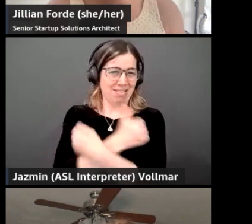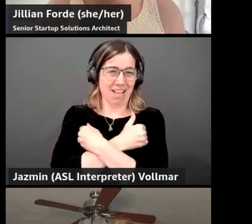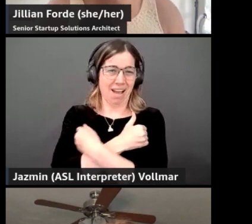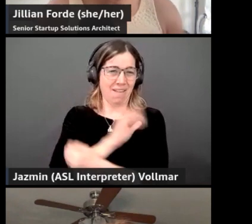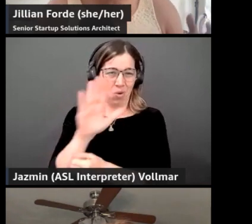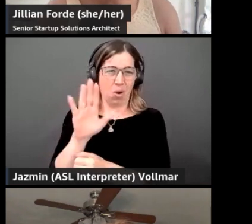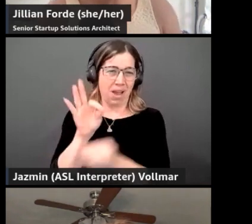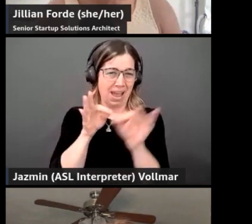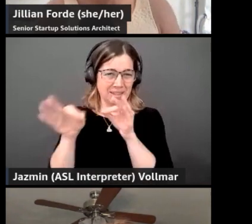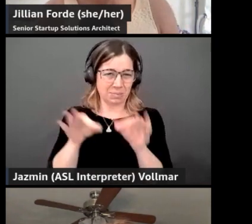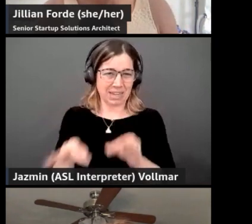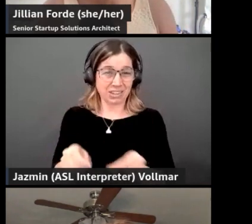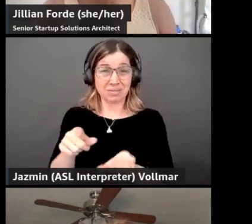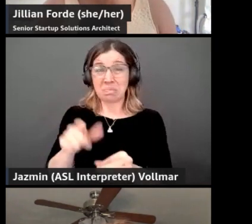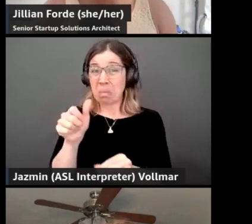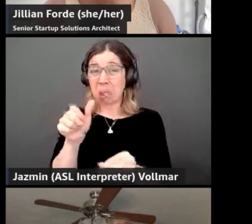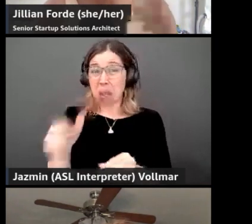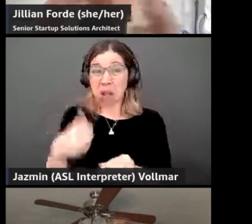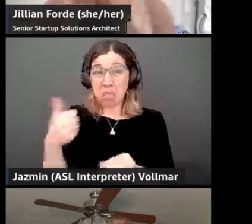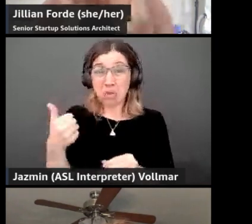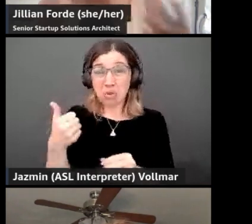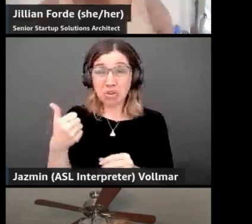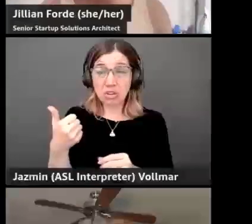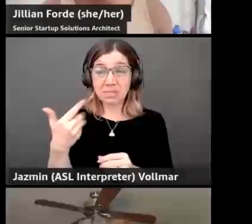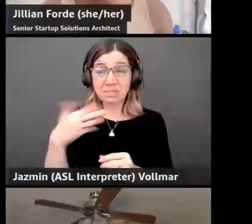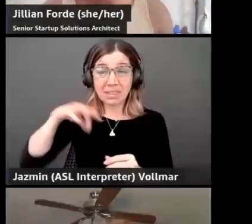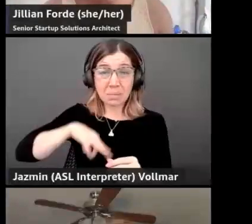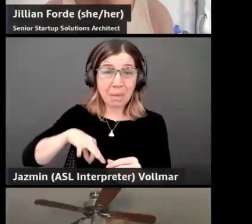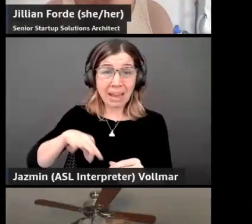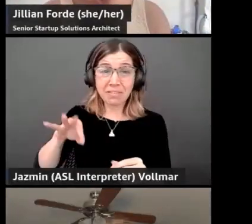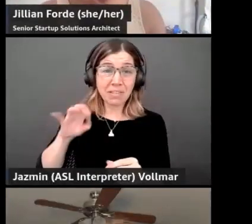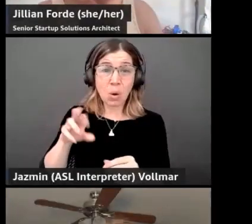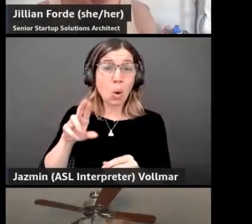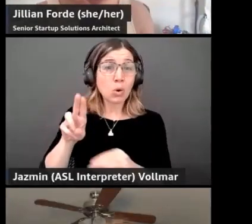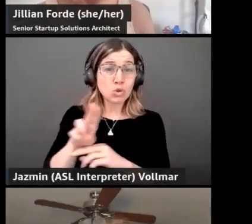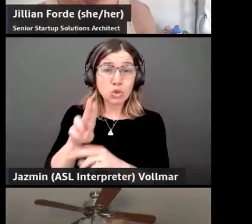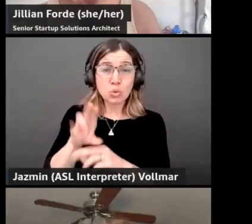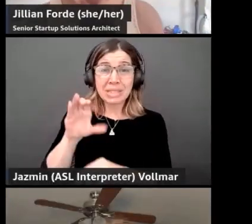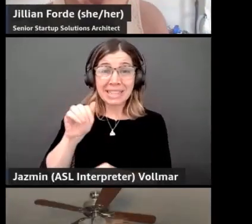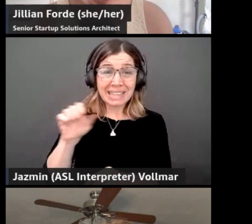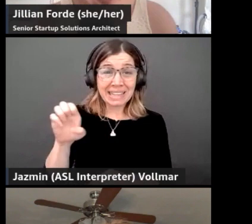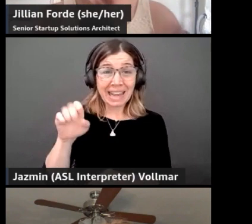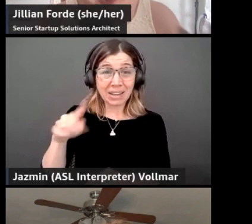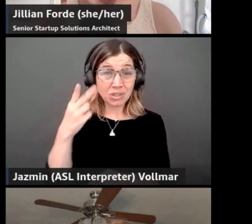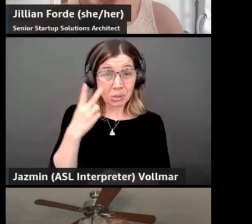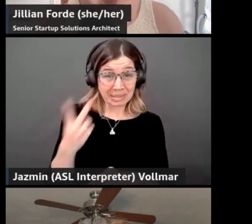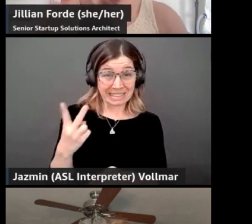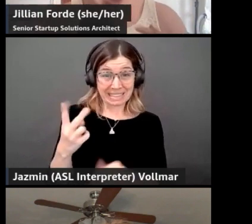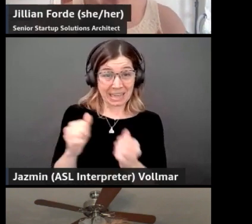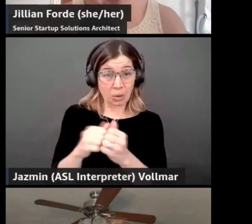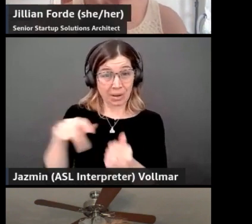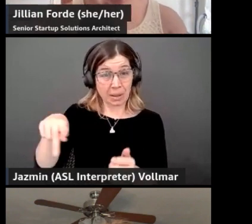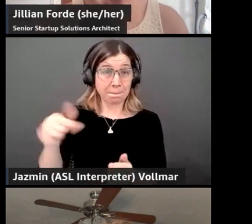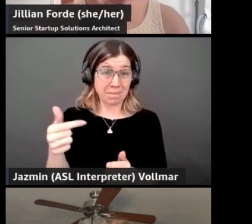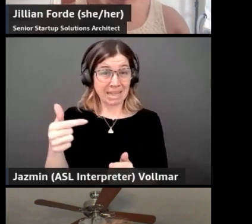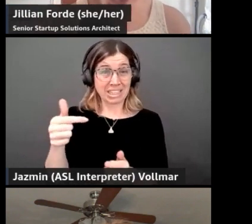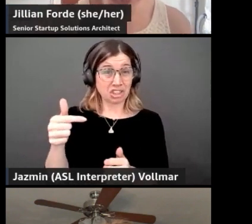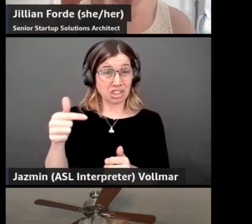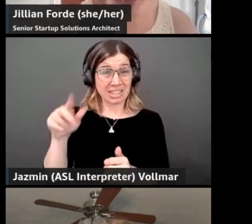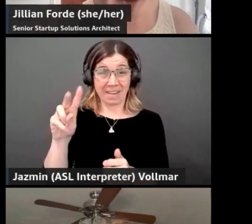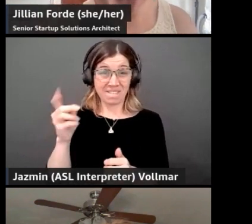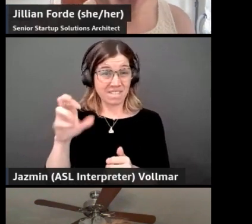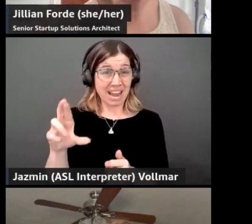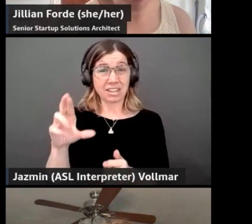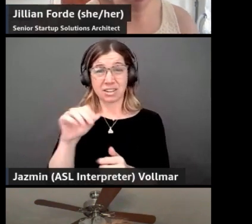Are there any other maybe benefits or use cases that you're seeing really with pgvector and specifically with